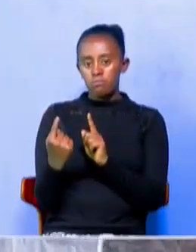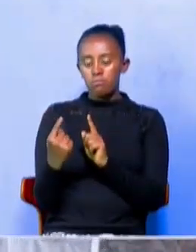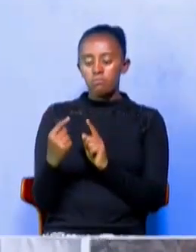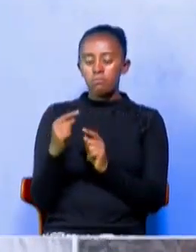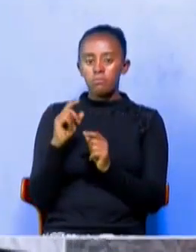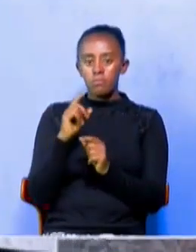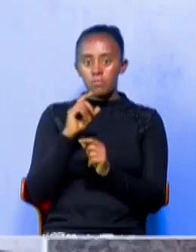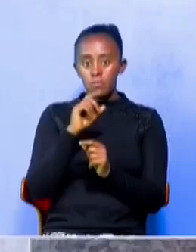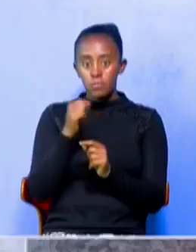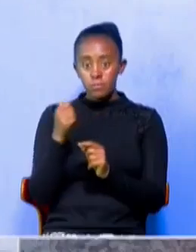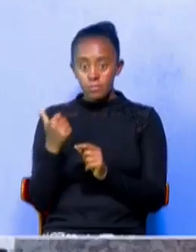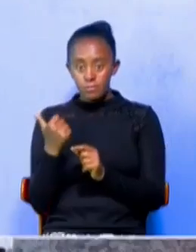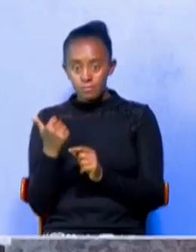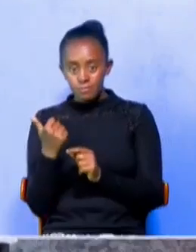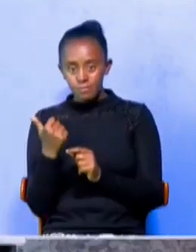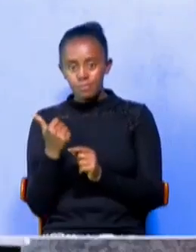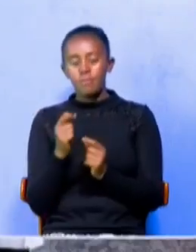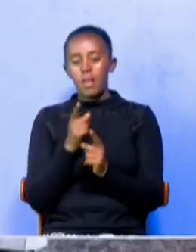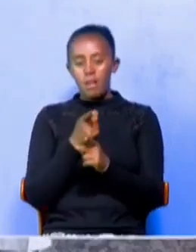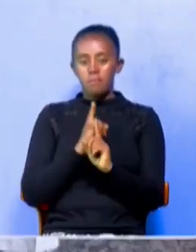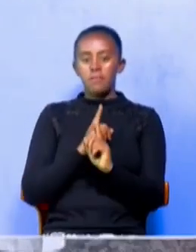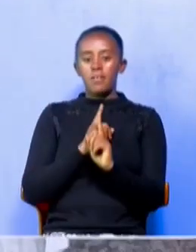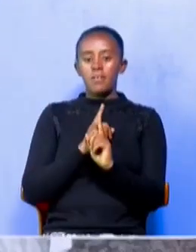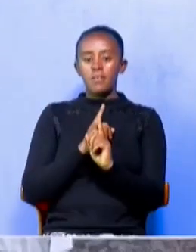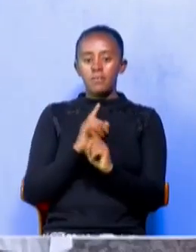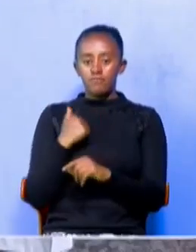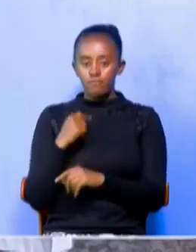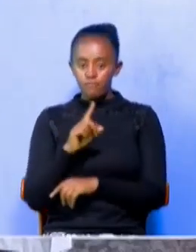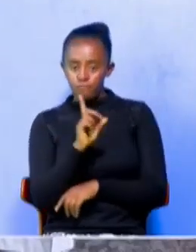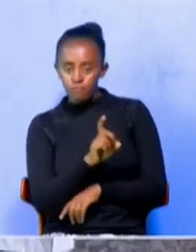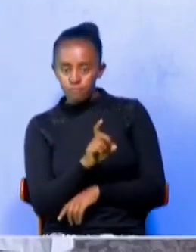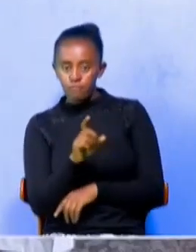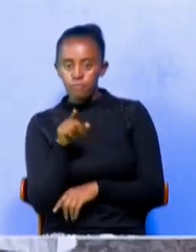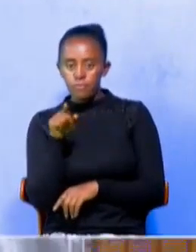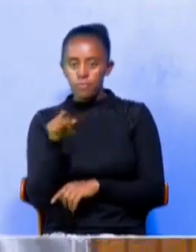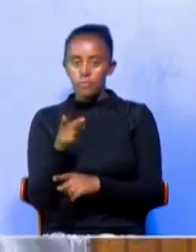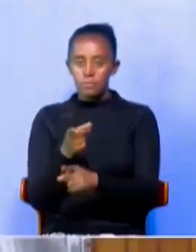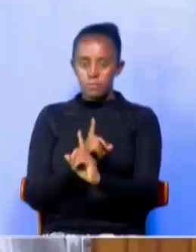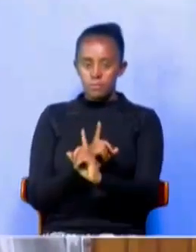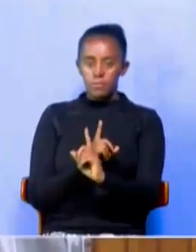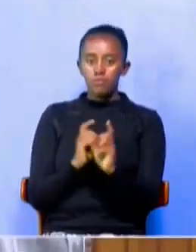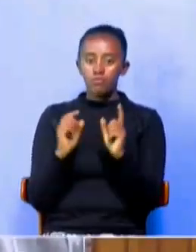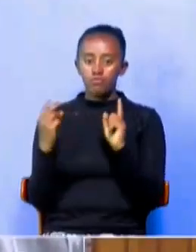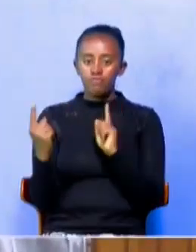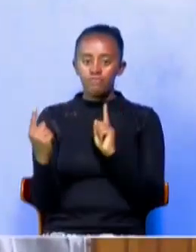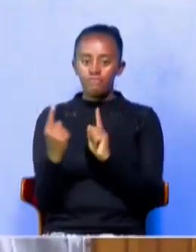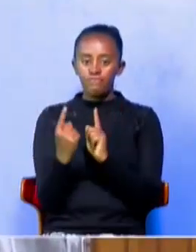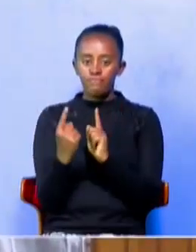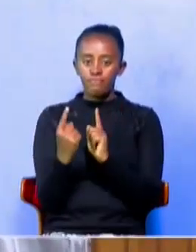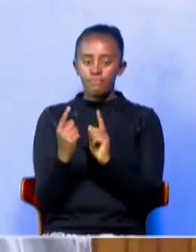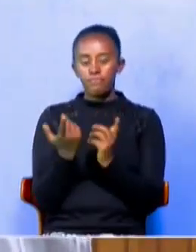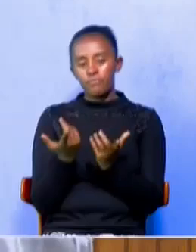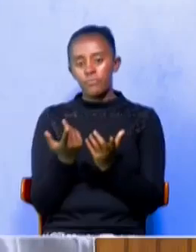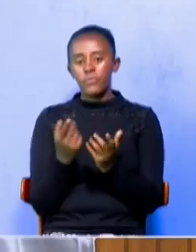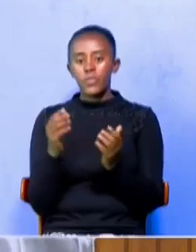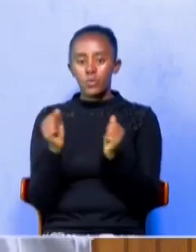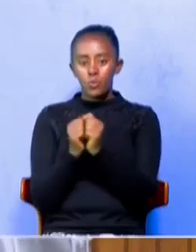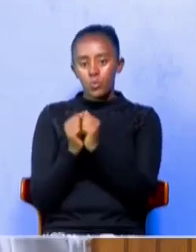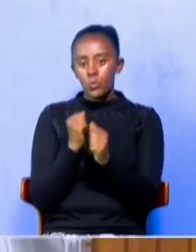one is also answering, right? Whatever the response it is, just we'll do it